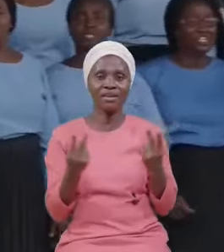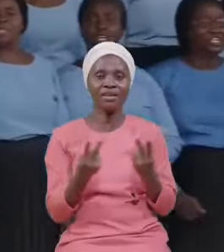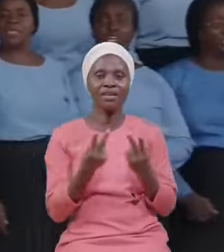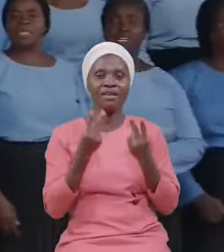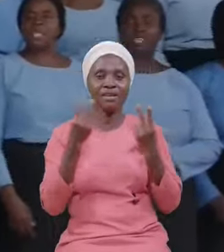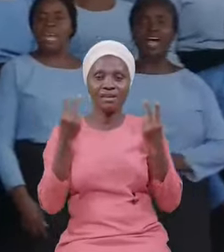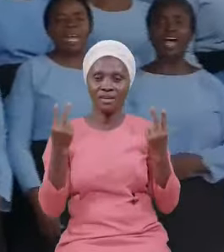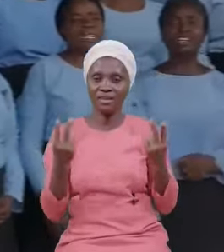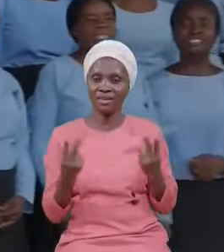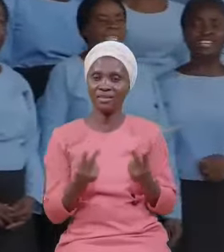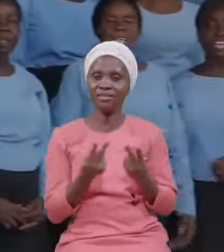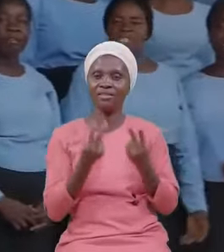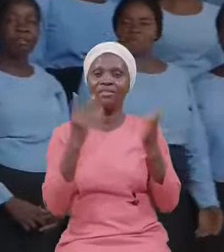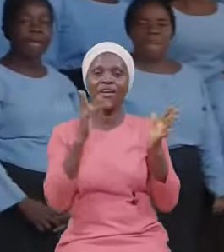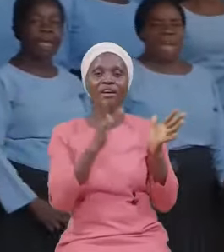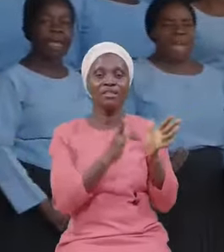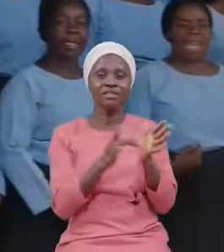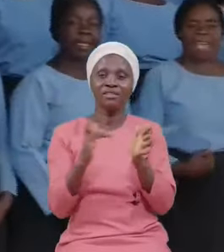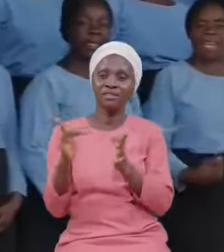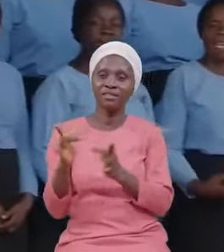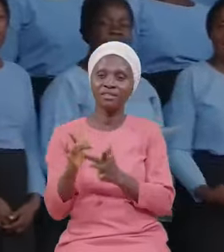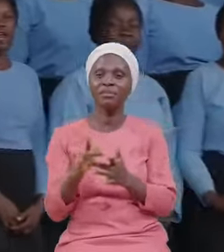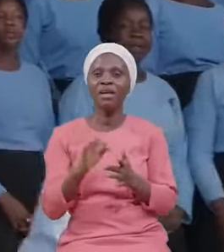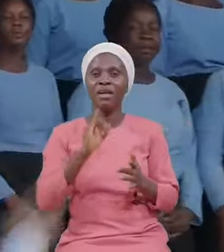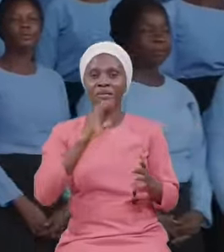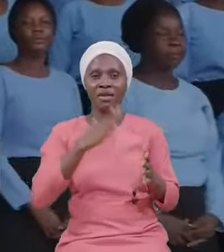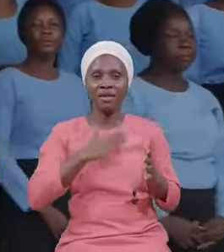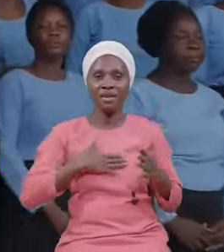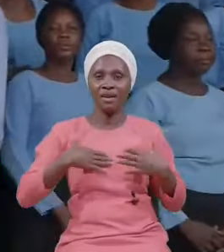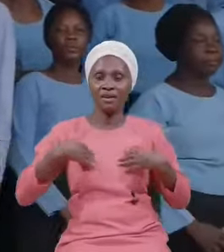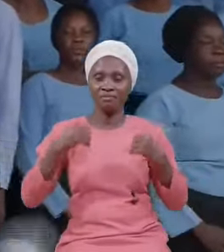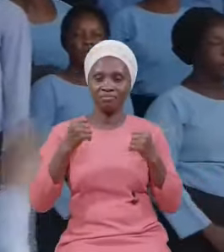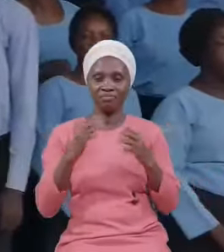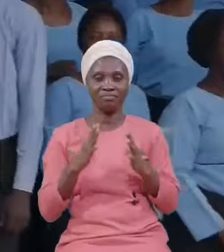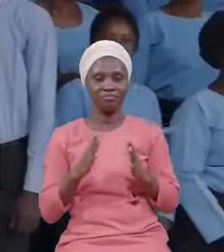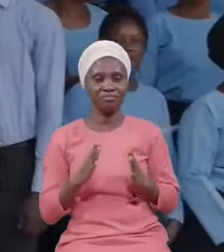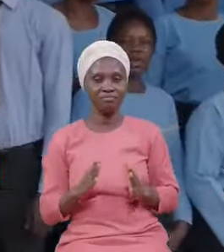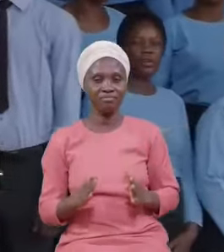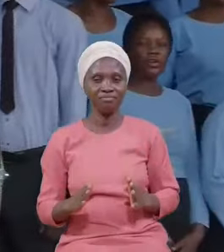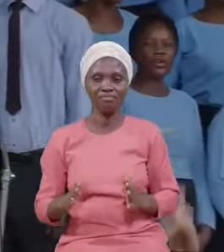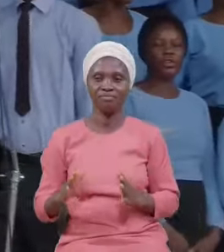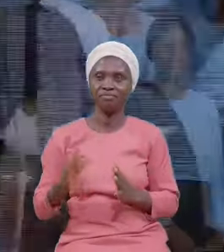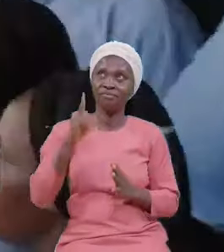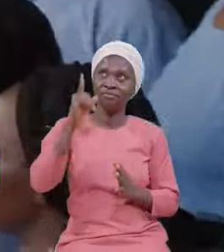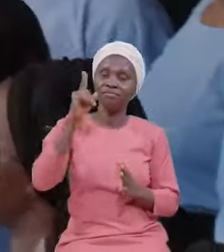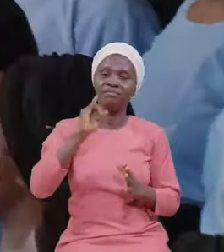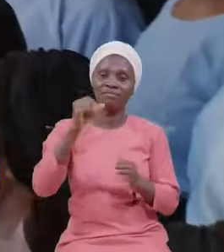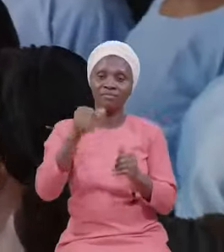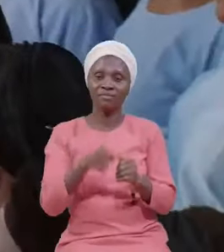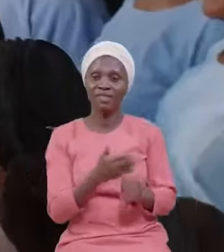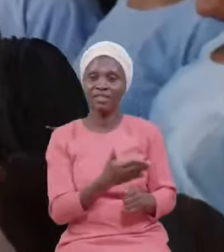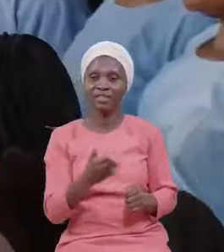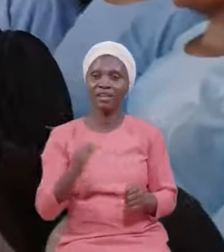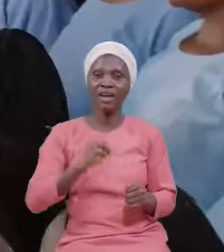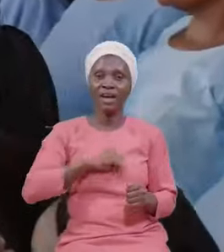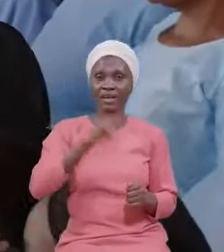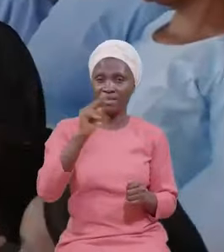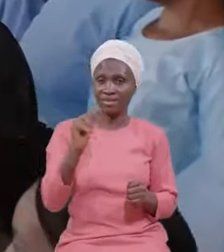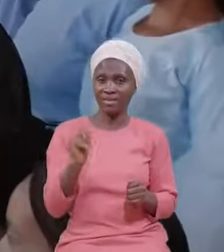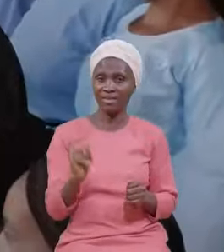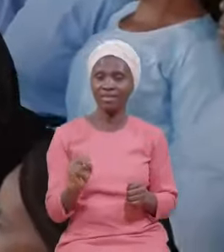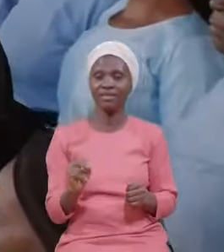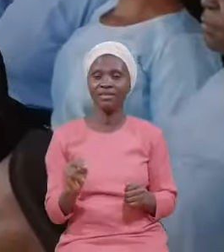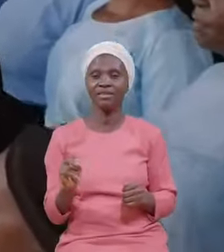victory Jesus Is My Healer my healer everything I